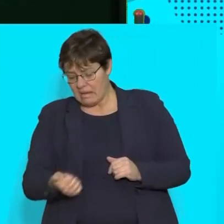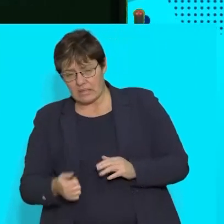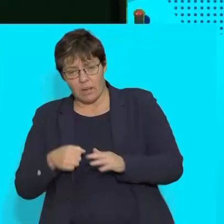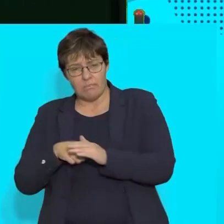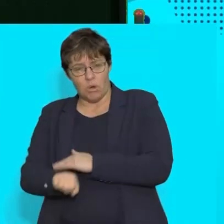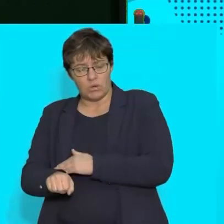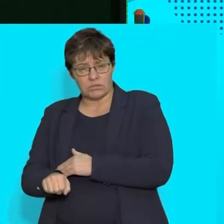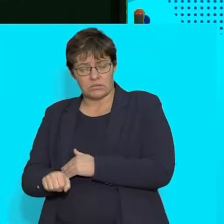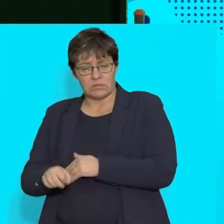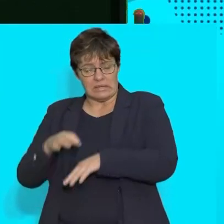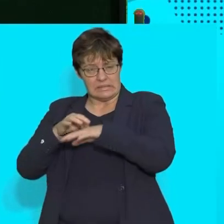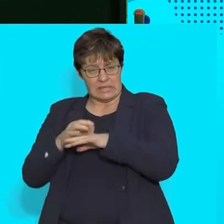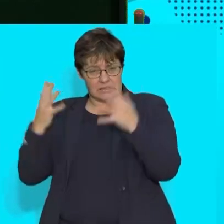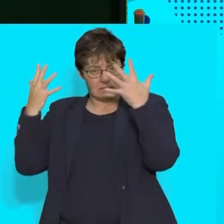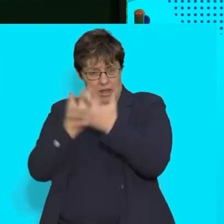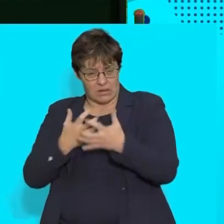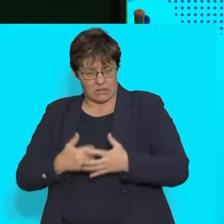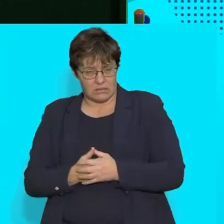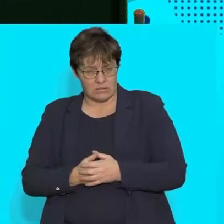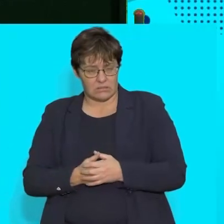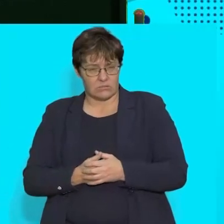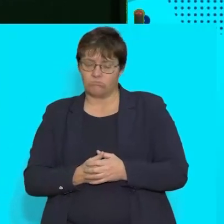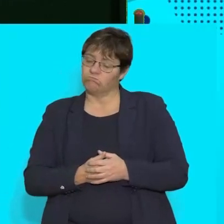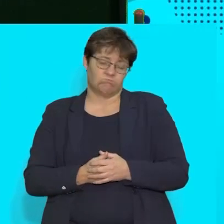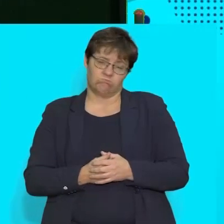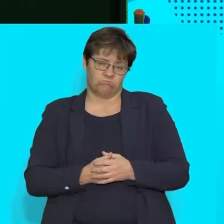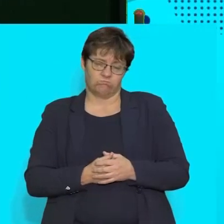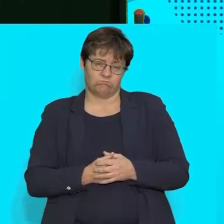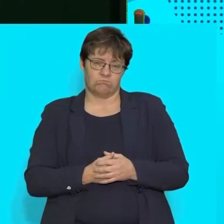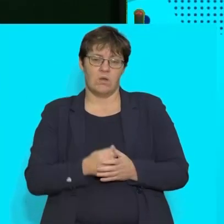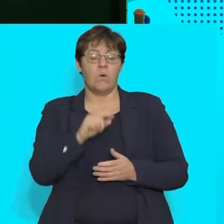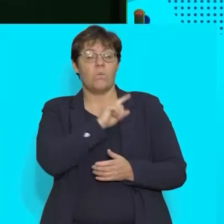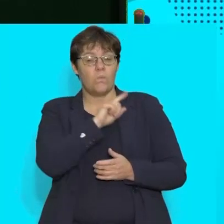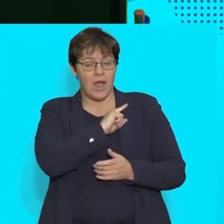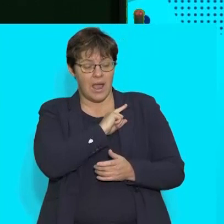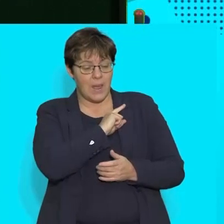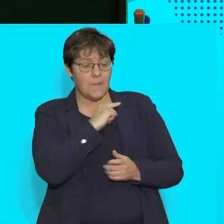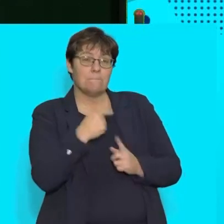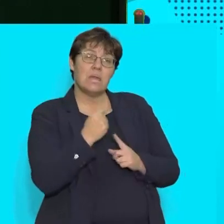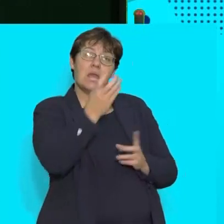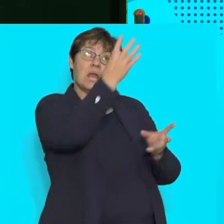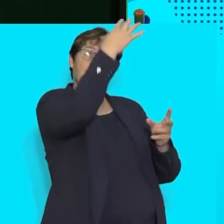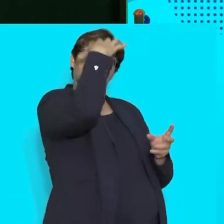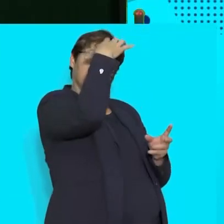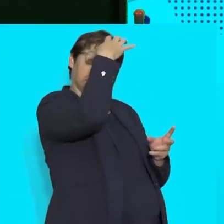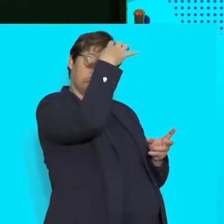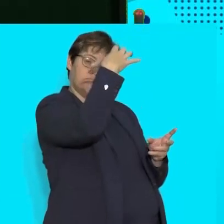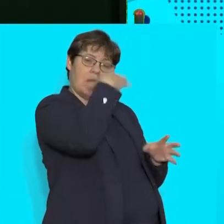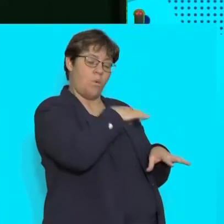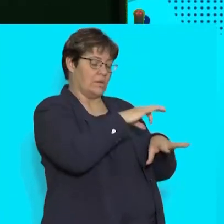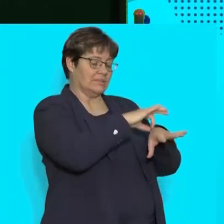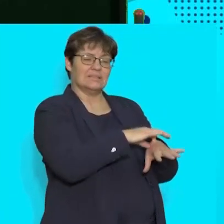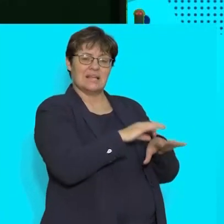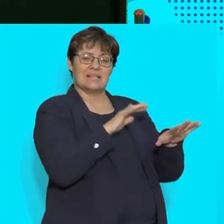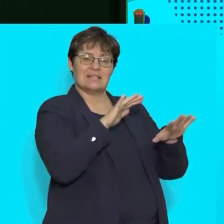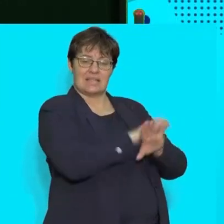born with darker skin? Unfortunately not, because what you've acquired physically as a darker